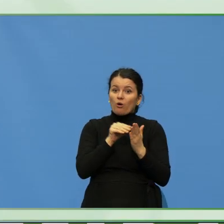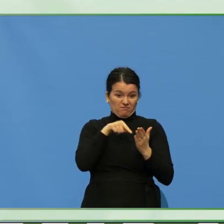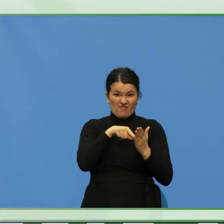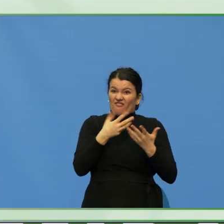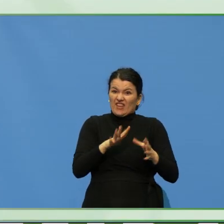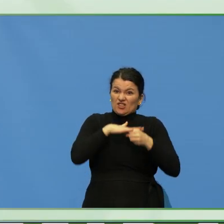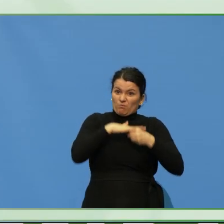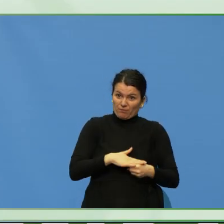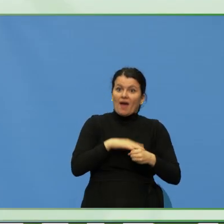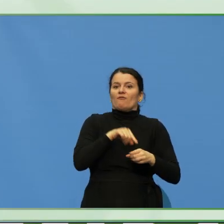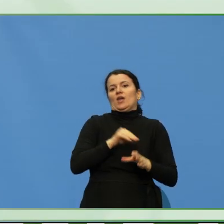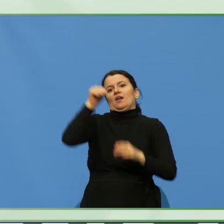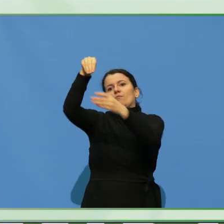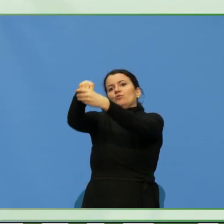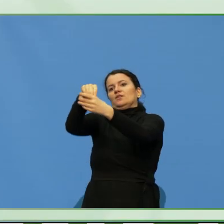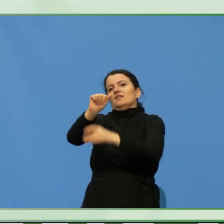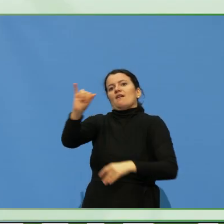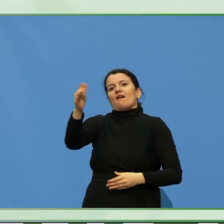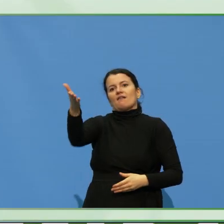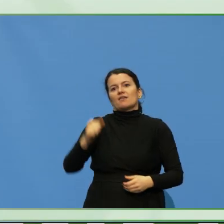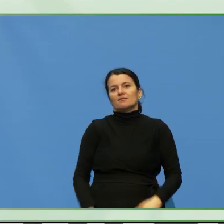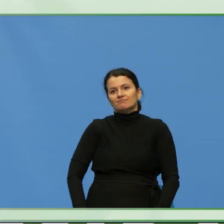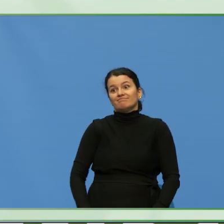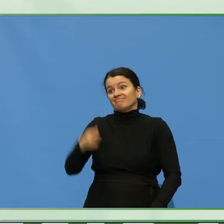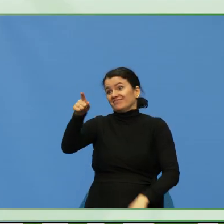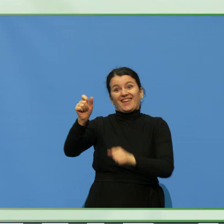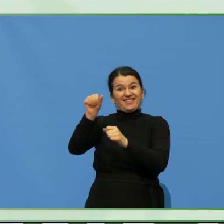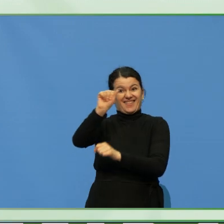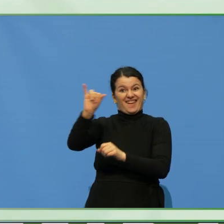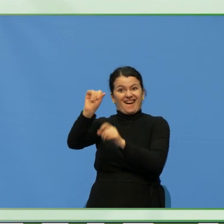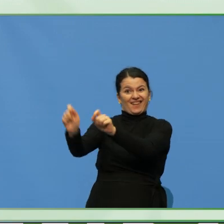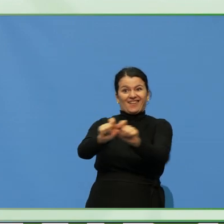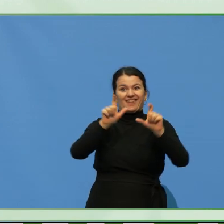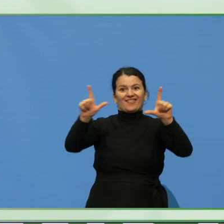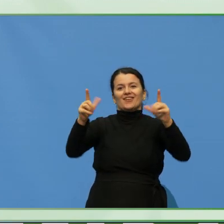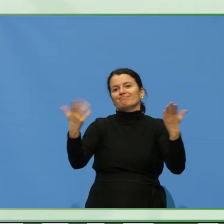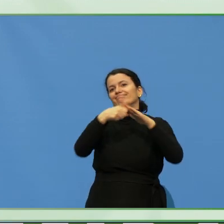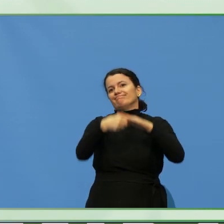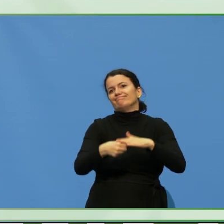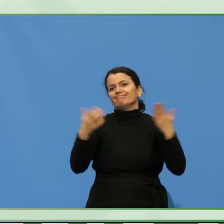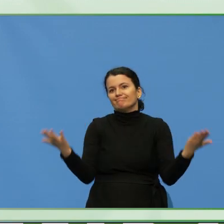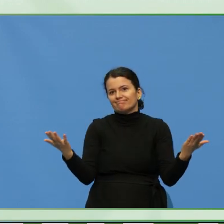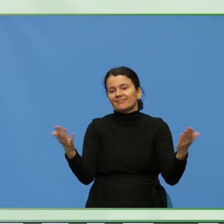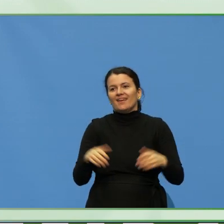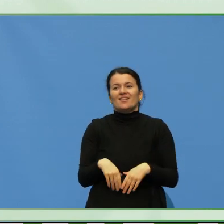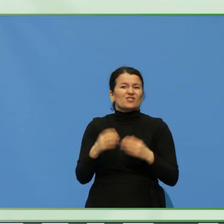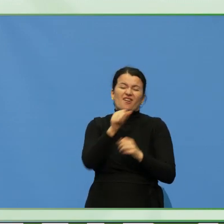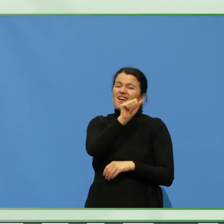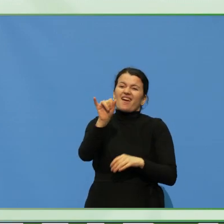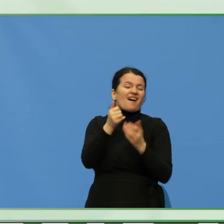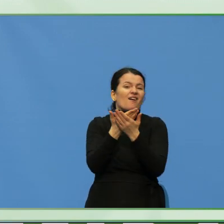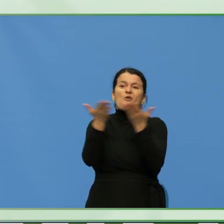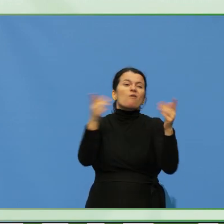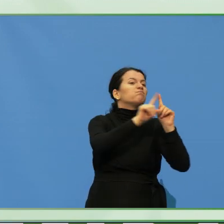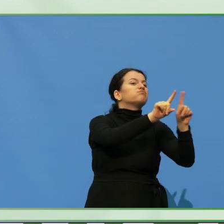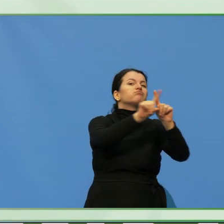really clearly depicting? And all of this work is part of how we build these AI models. Then